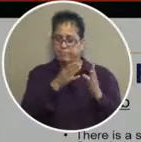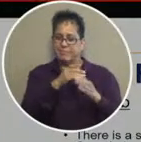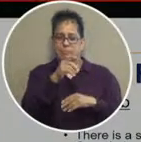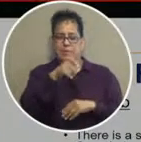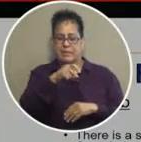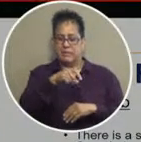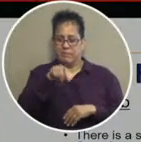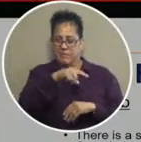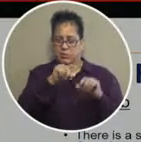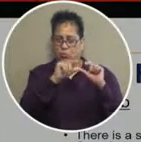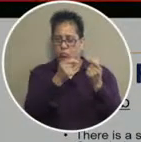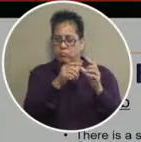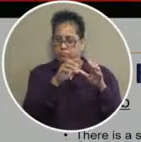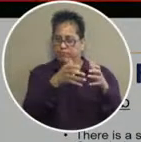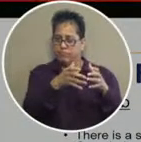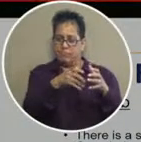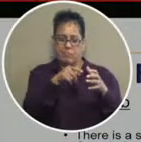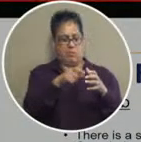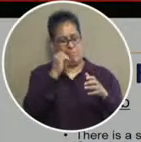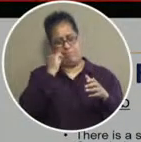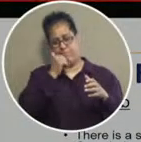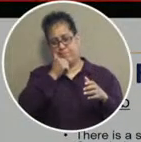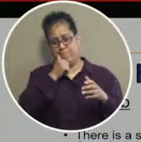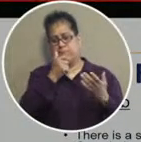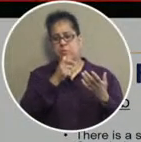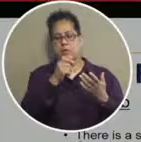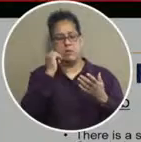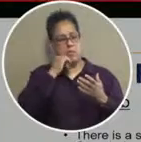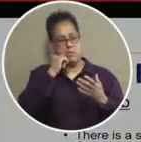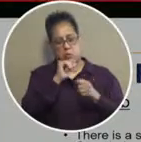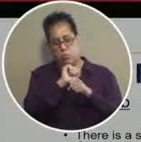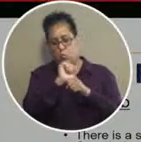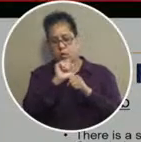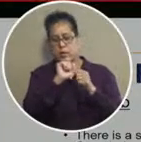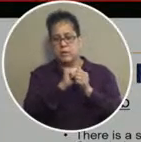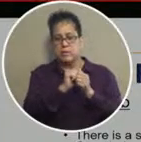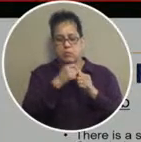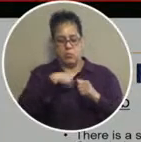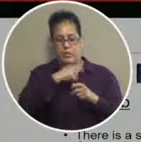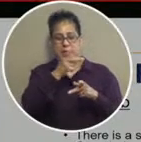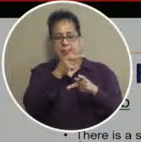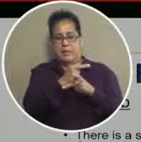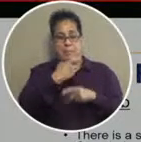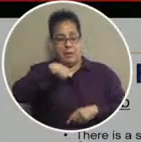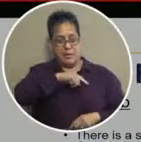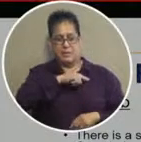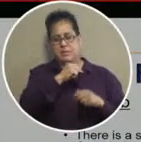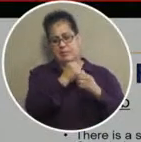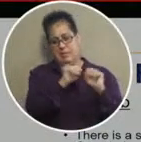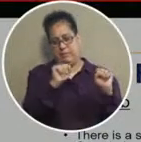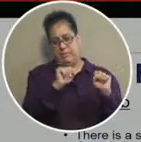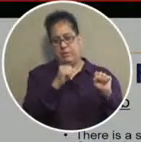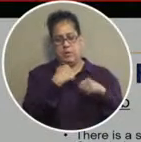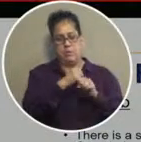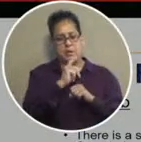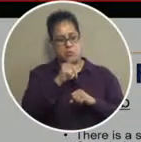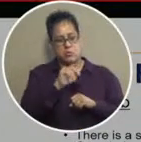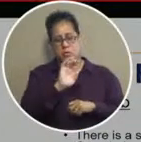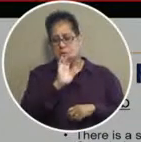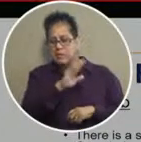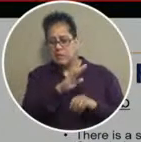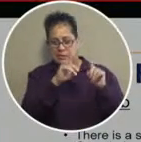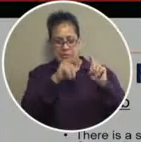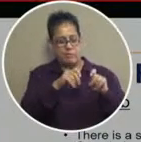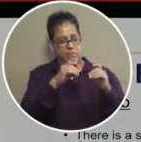of this group who are on the front lines every day, making sure that we are kept safe, to ensure that they can